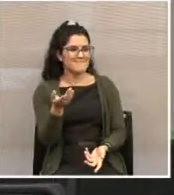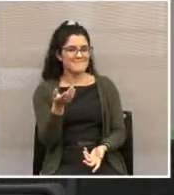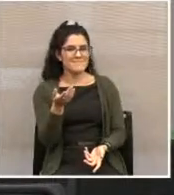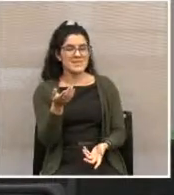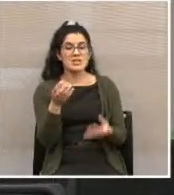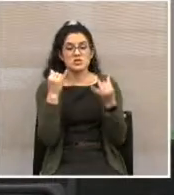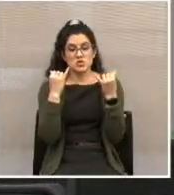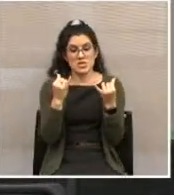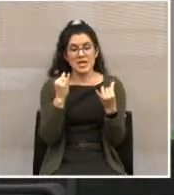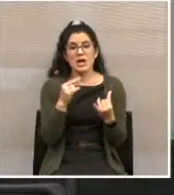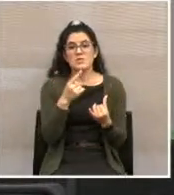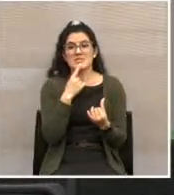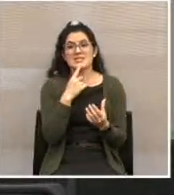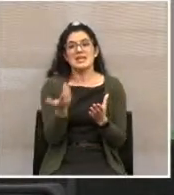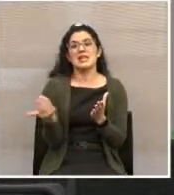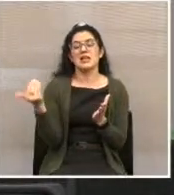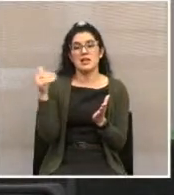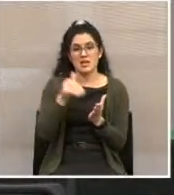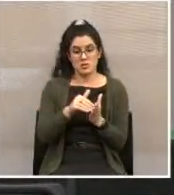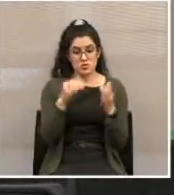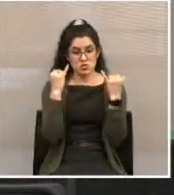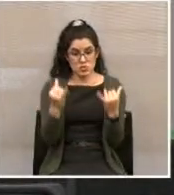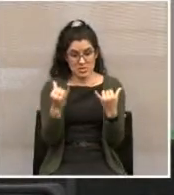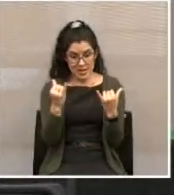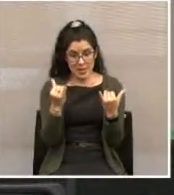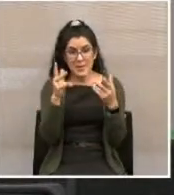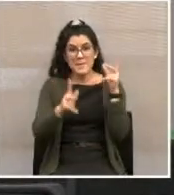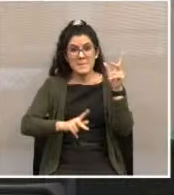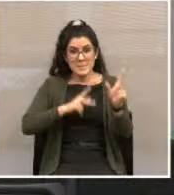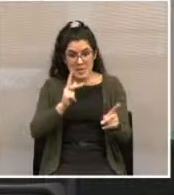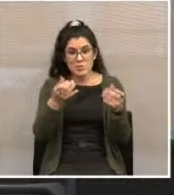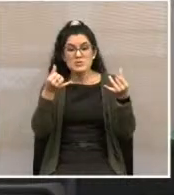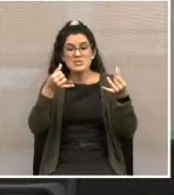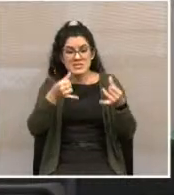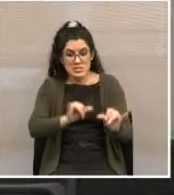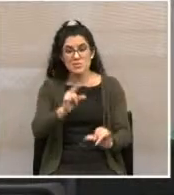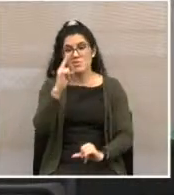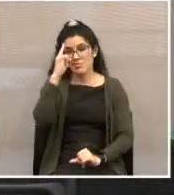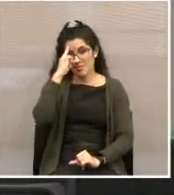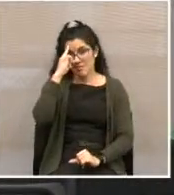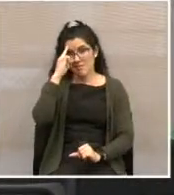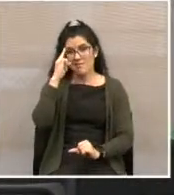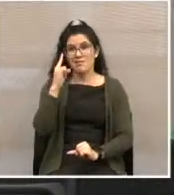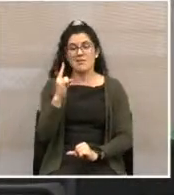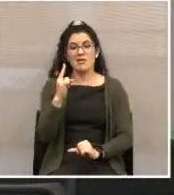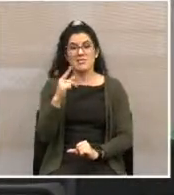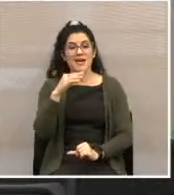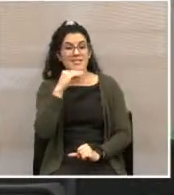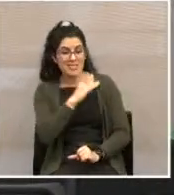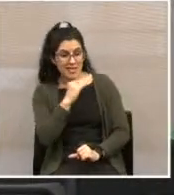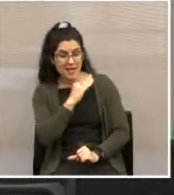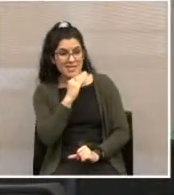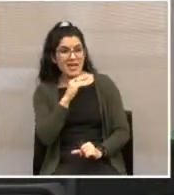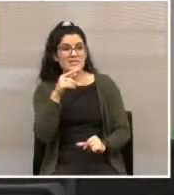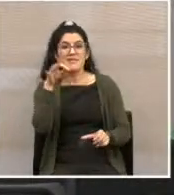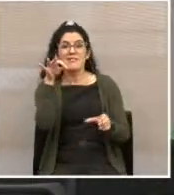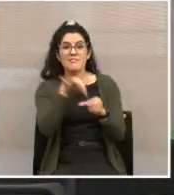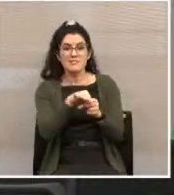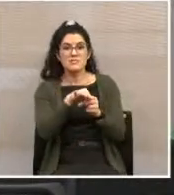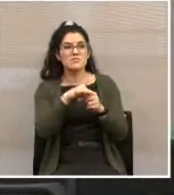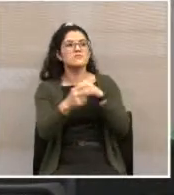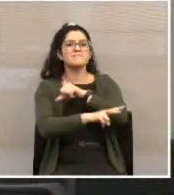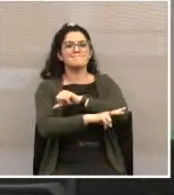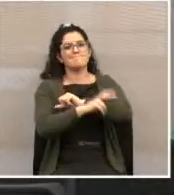will repeat that. To this very day, a significant number of Americans believe the lie that the election